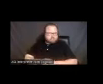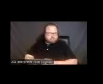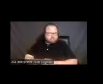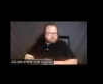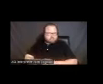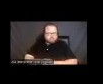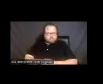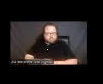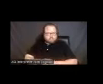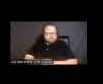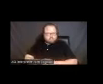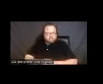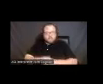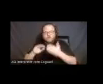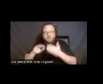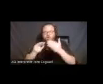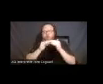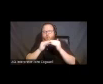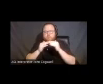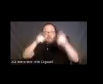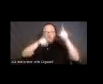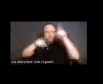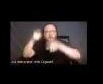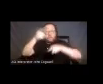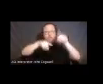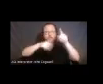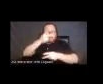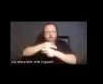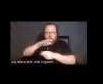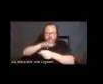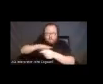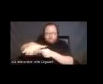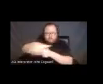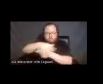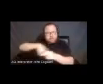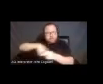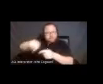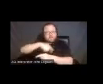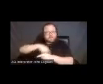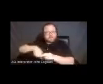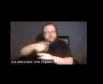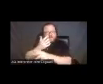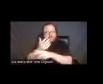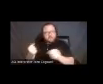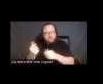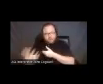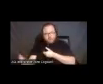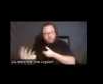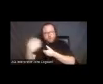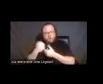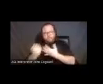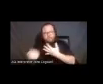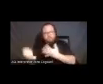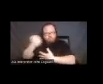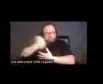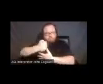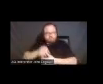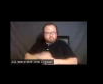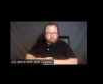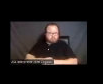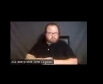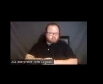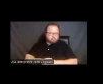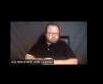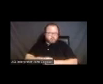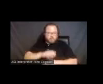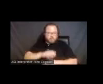Community agreement. Keeping this space safe, making sure inclusion is a priority. Zoom bombing